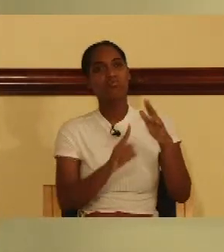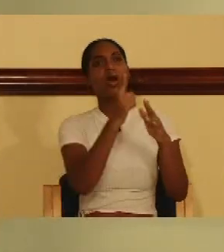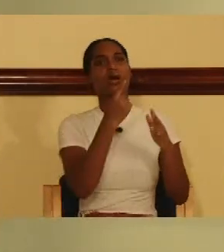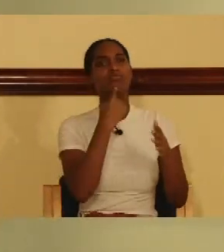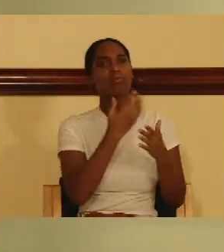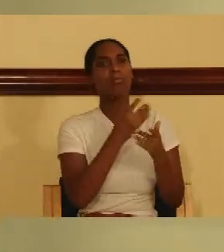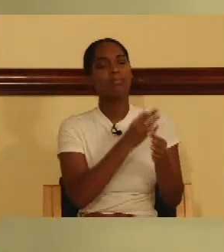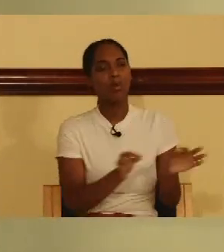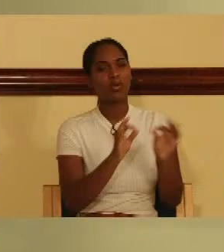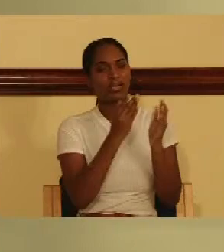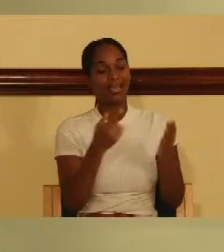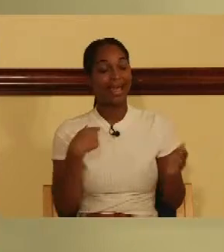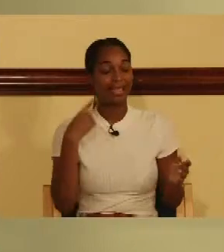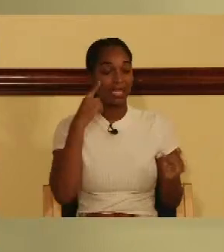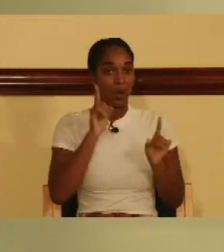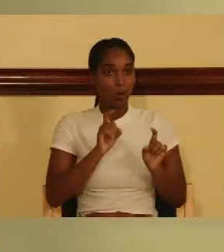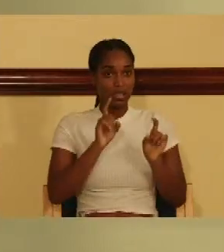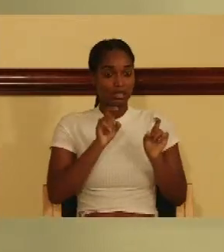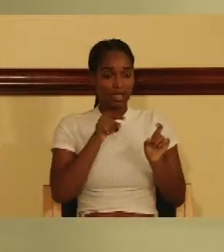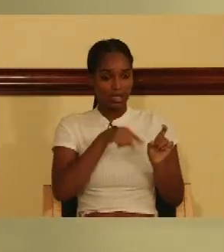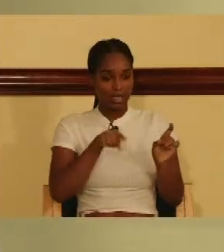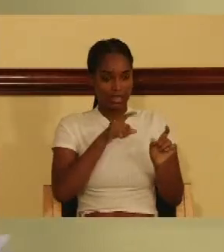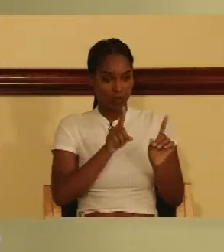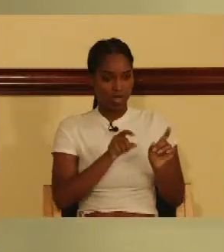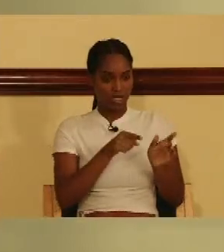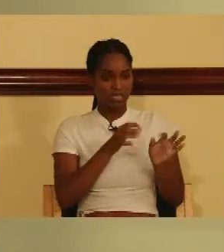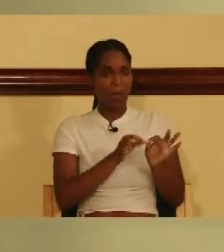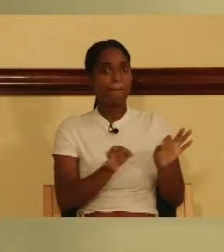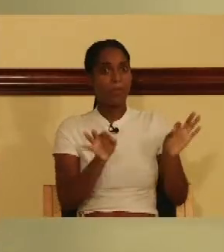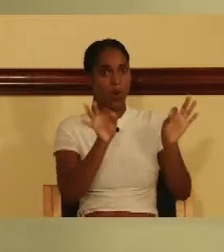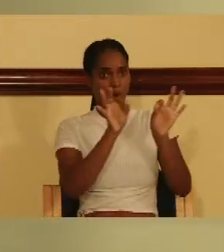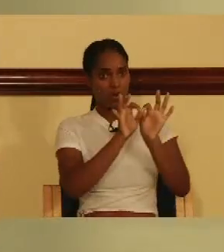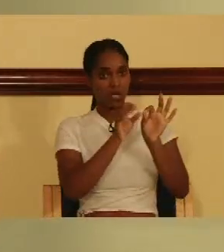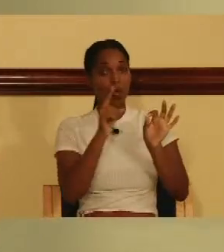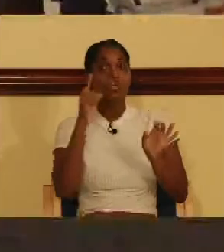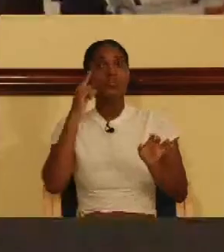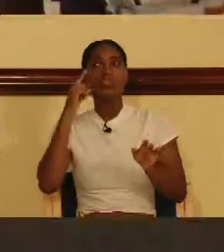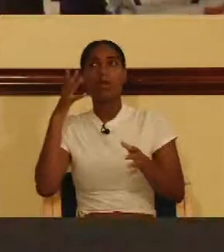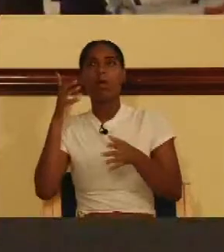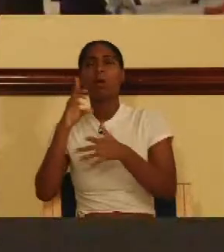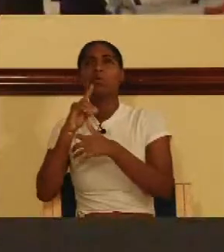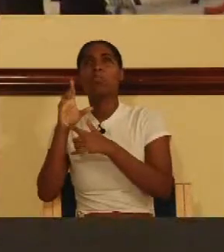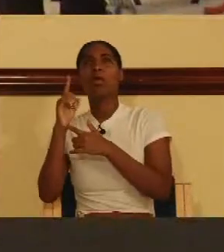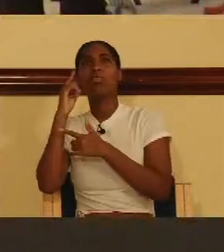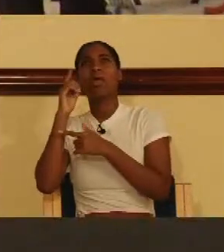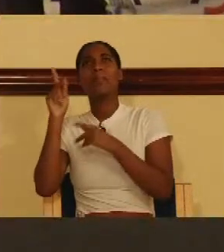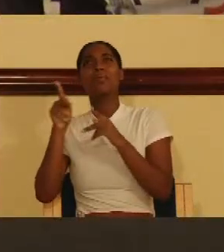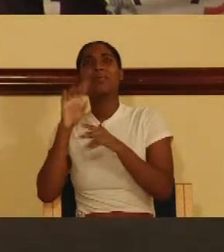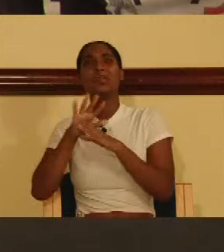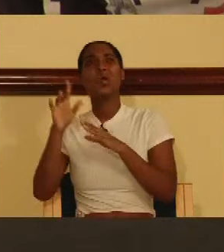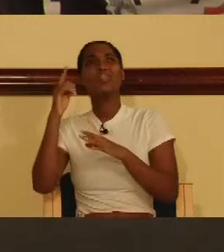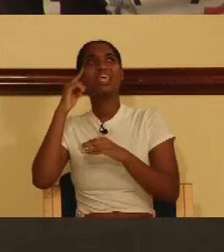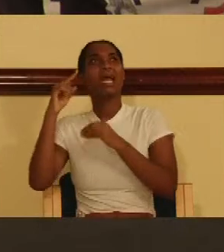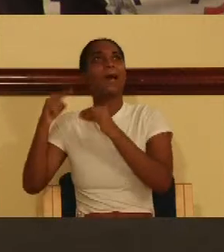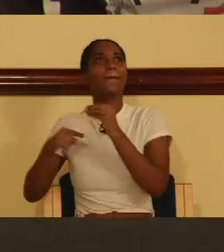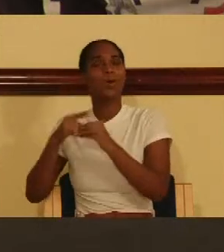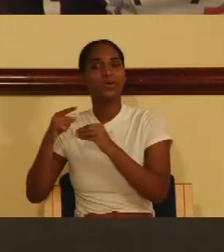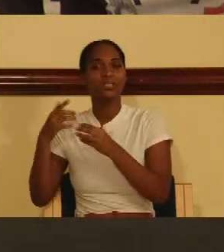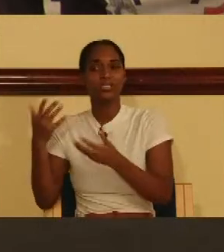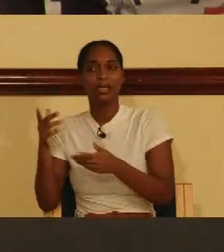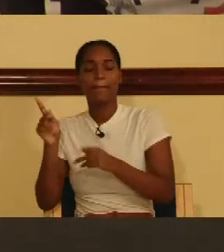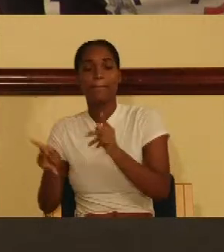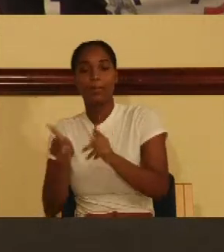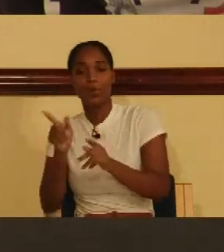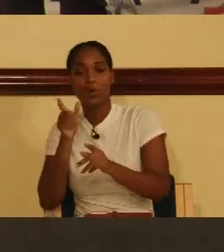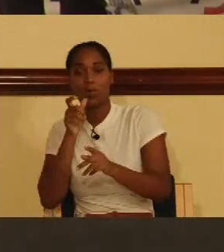these are questions that I think a number of persons have, because when you think of a disability, some people don't necessarily think about, for example, students who